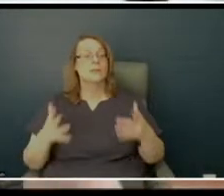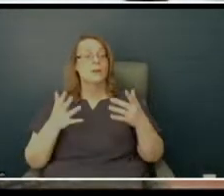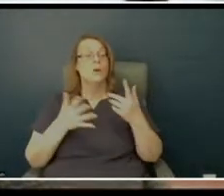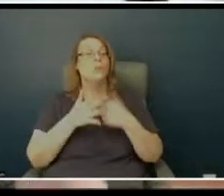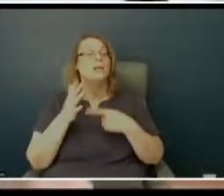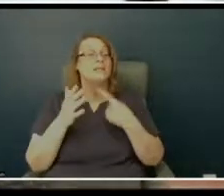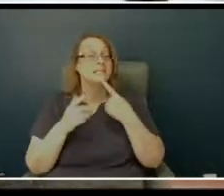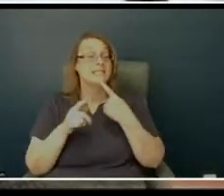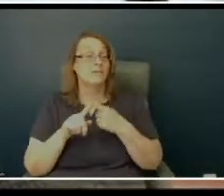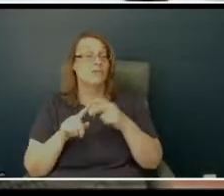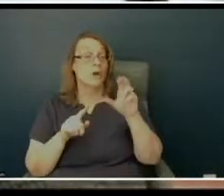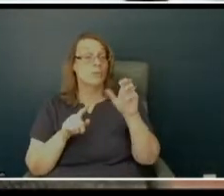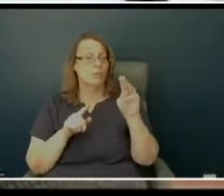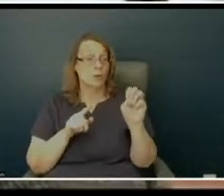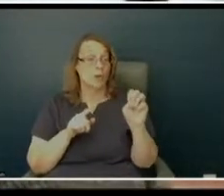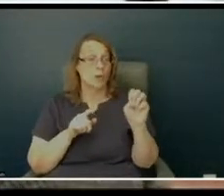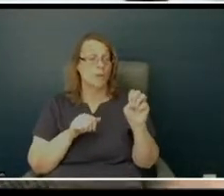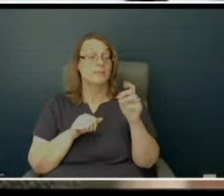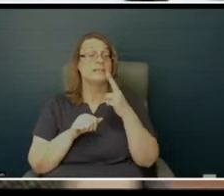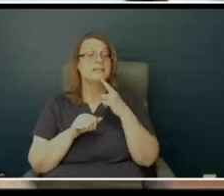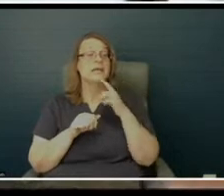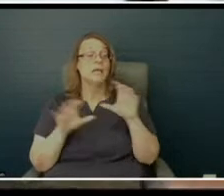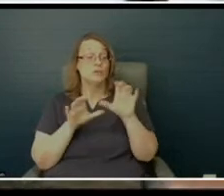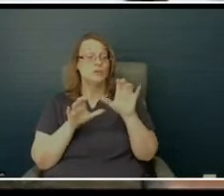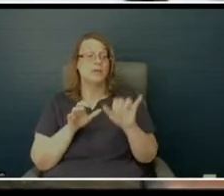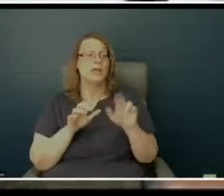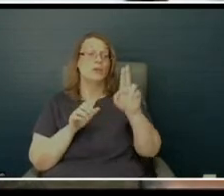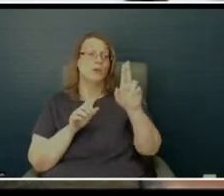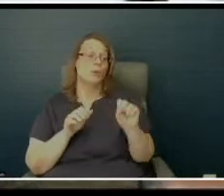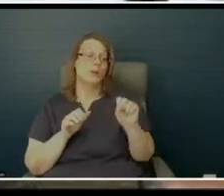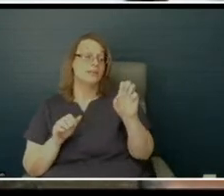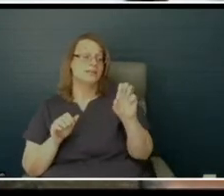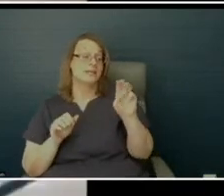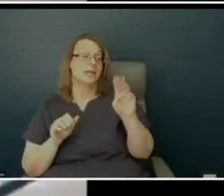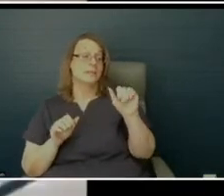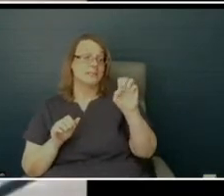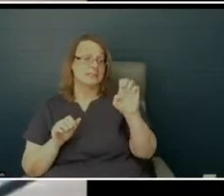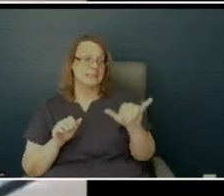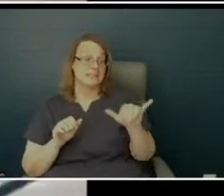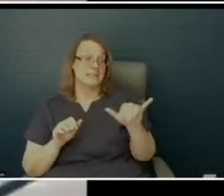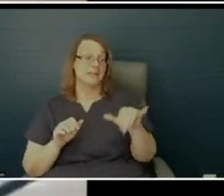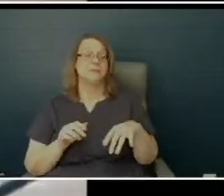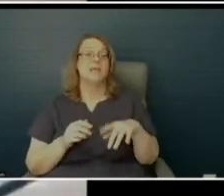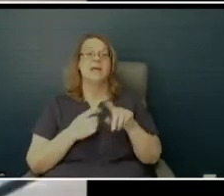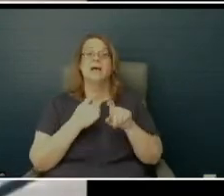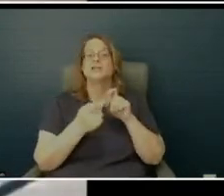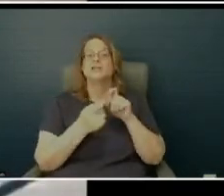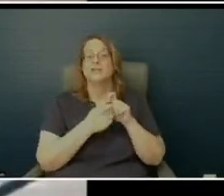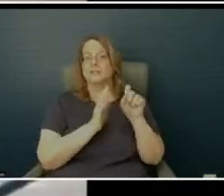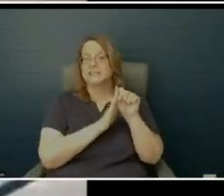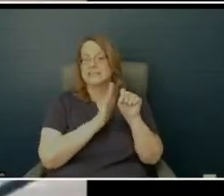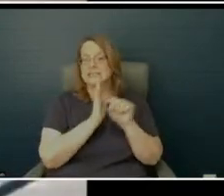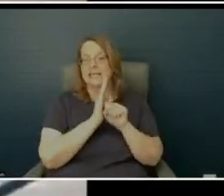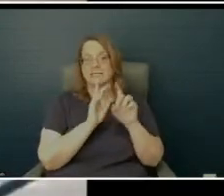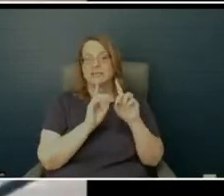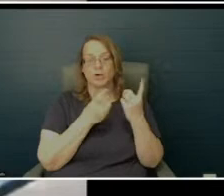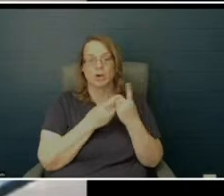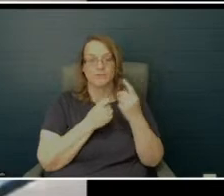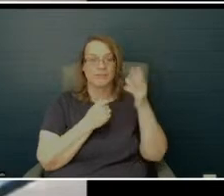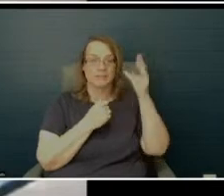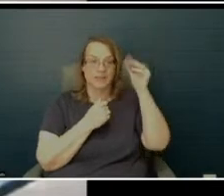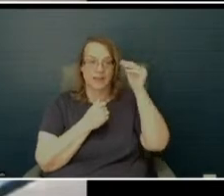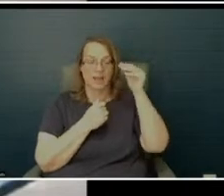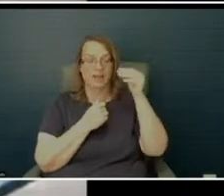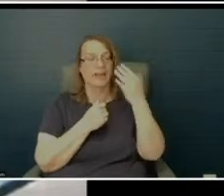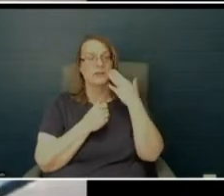was done in the U.S. Embassy. That there was a certain State Department guy whose name I don't know